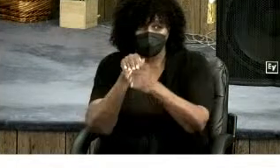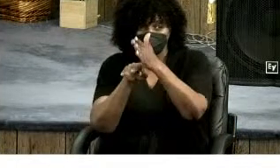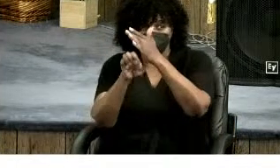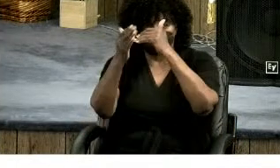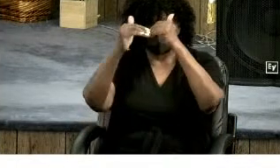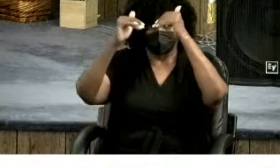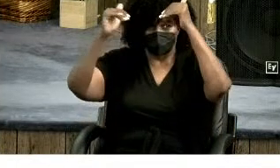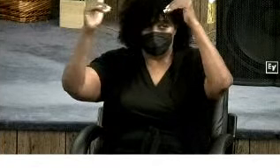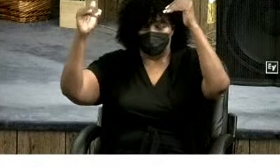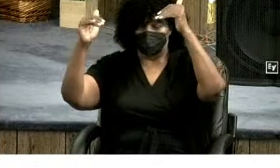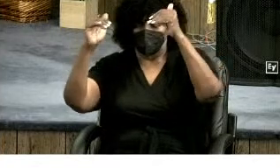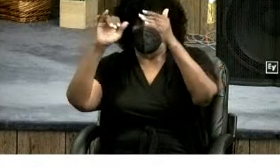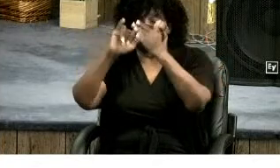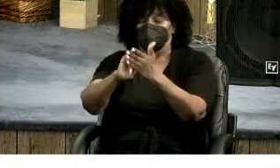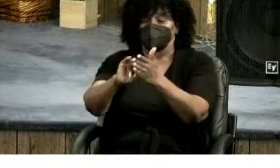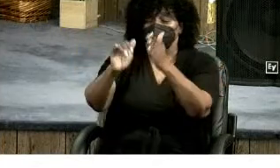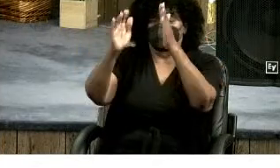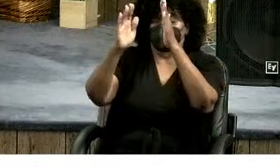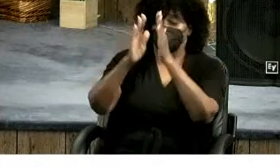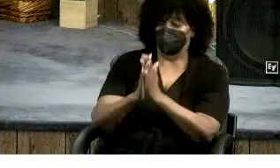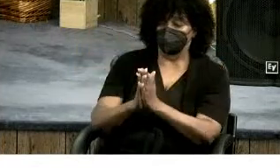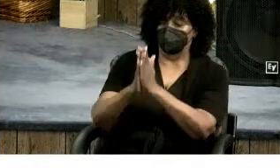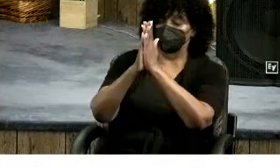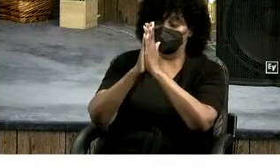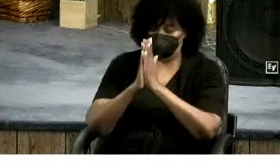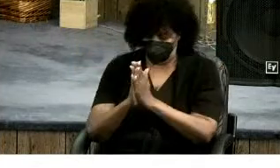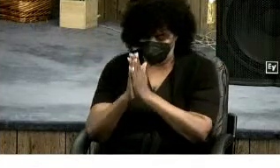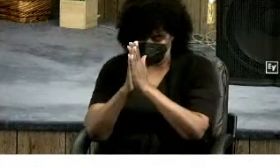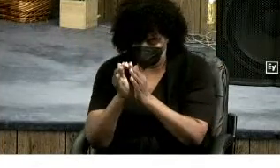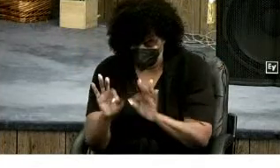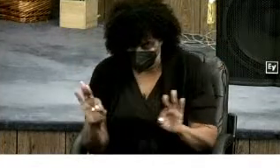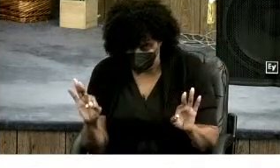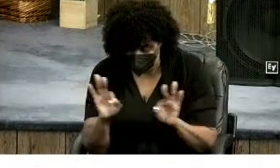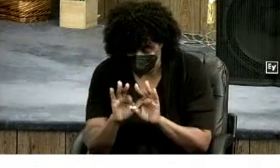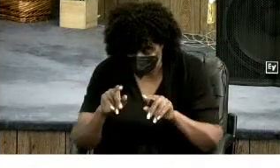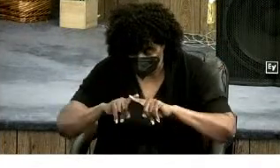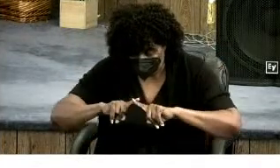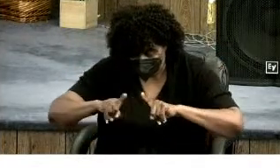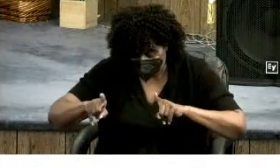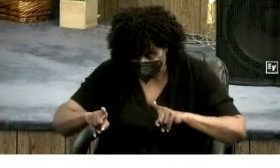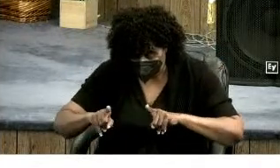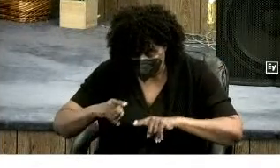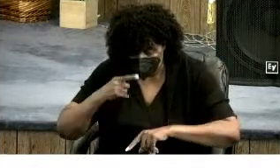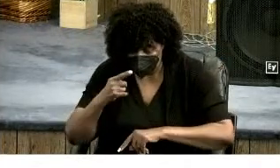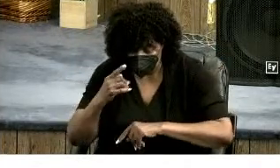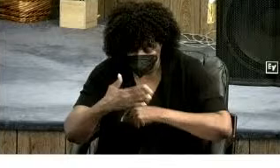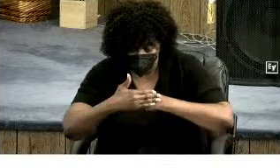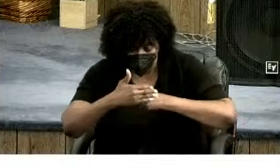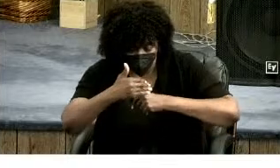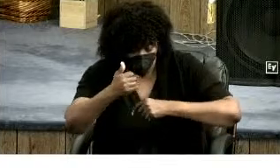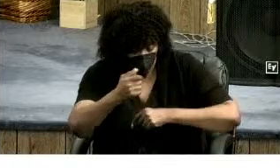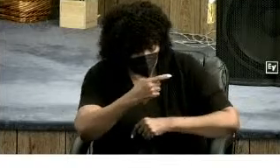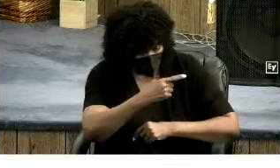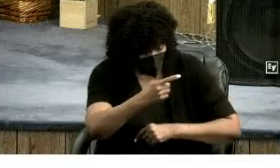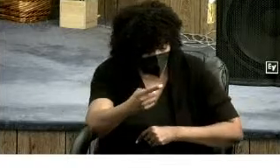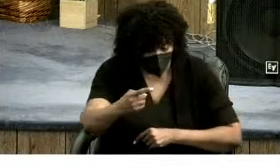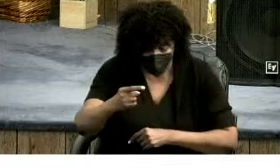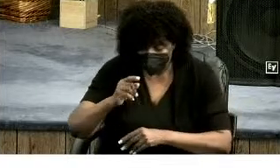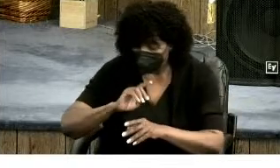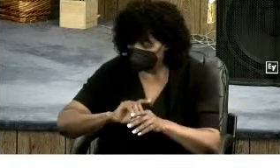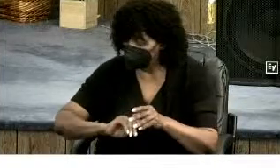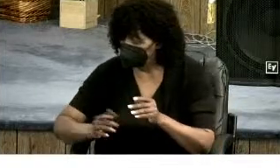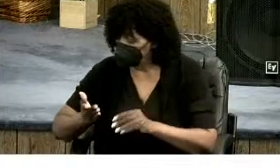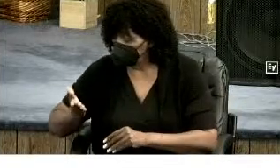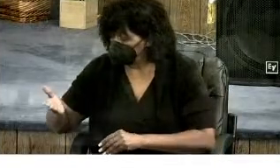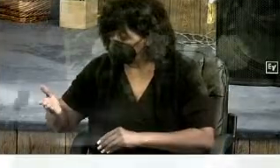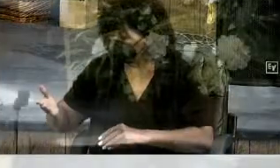that prayer, because that prayer is a sermon within itself. But the bottom line is, he called those things that were not as if